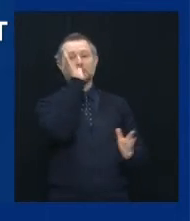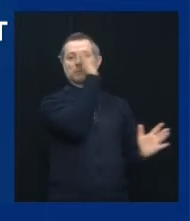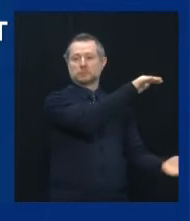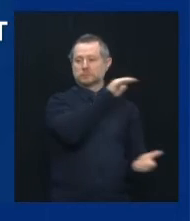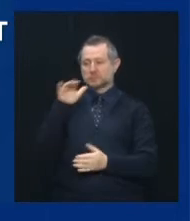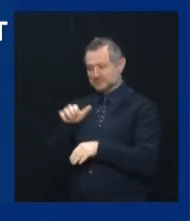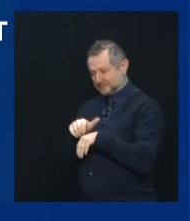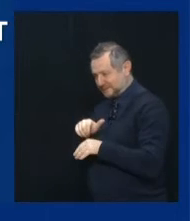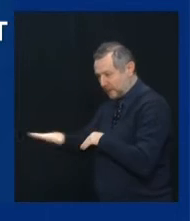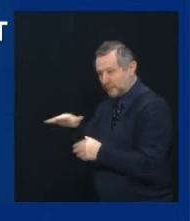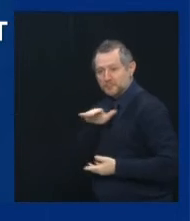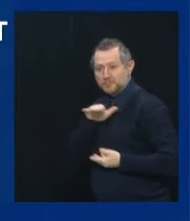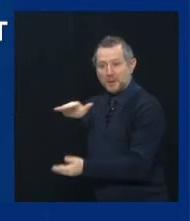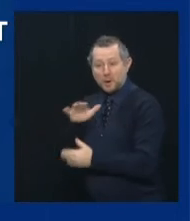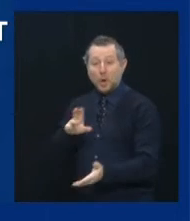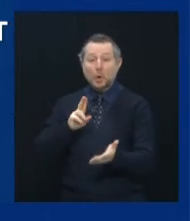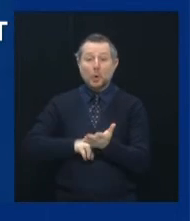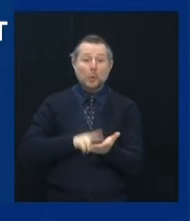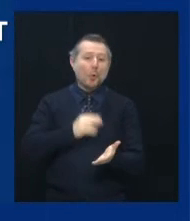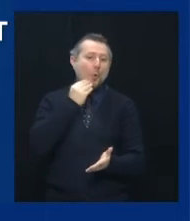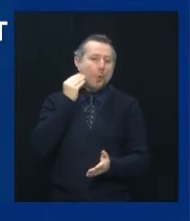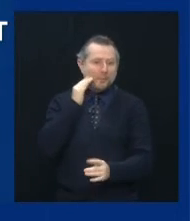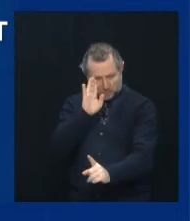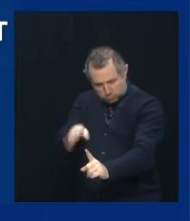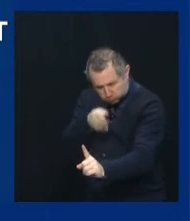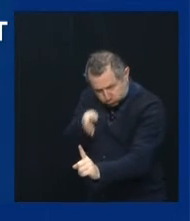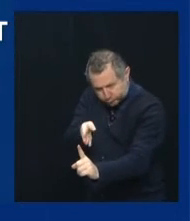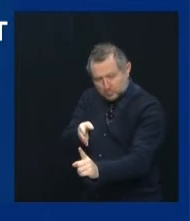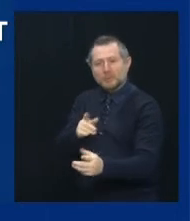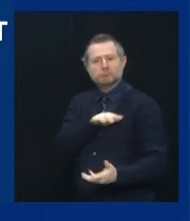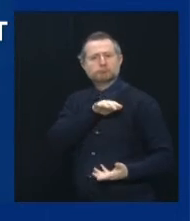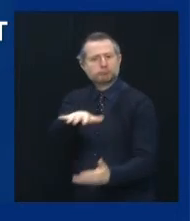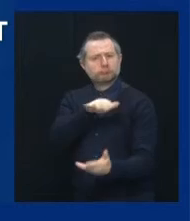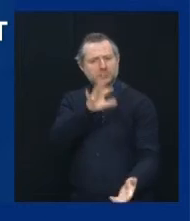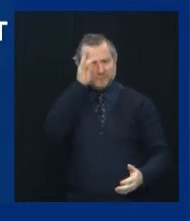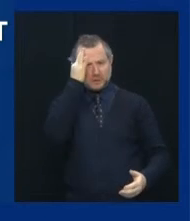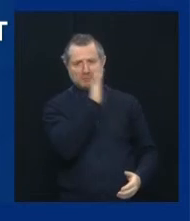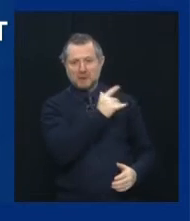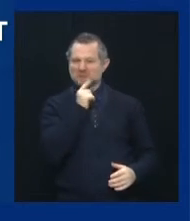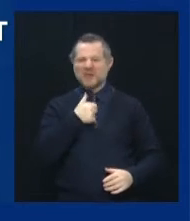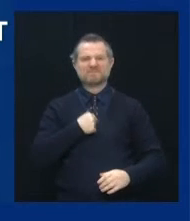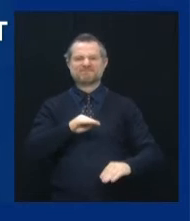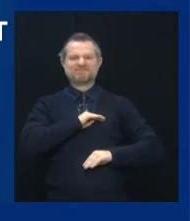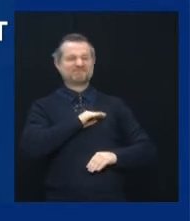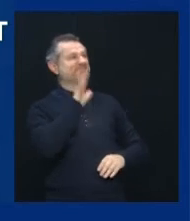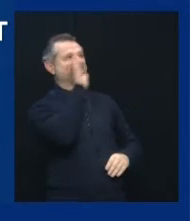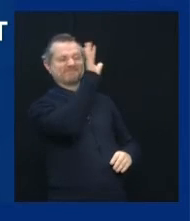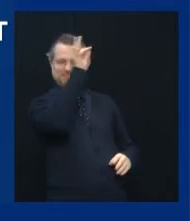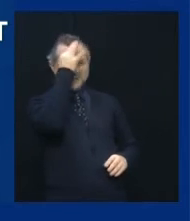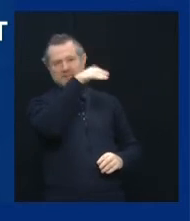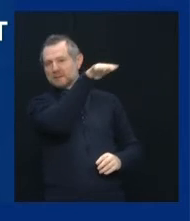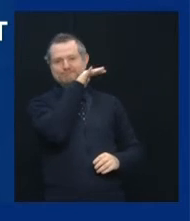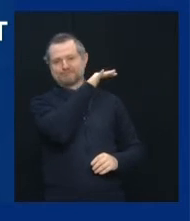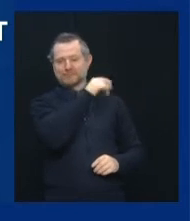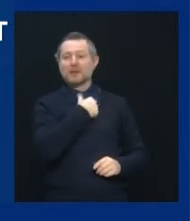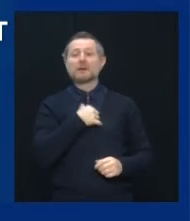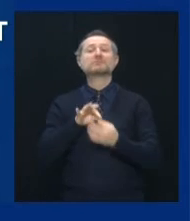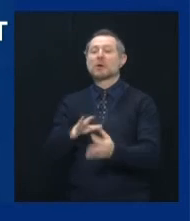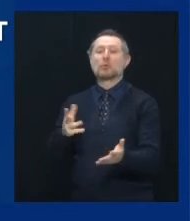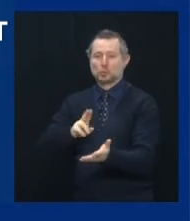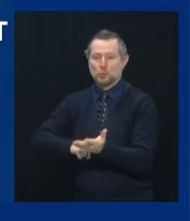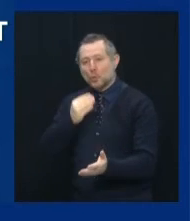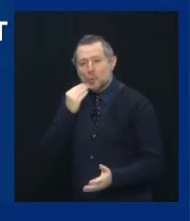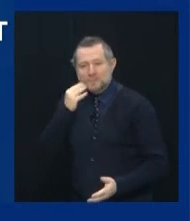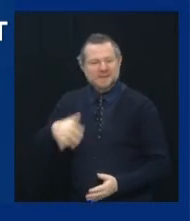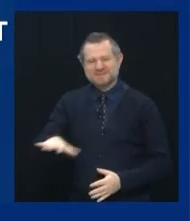home distribution. We are not satisfied with the federal government program to do nursing home distribution. The state